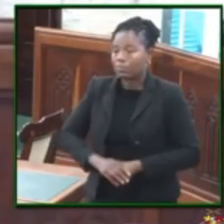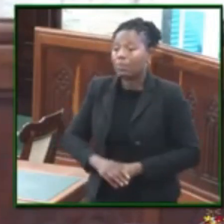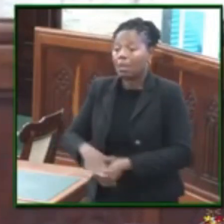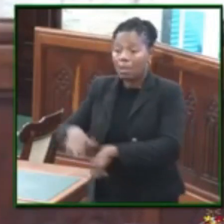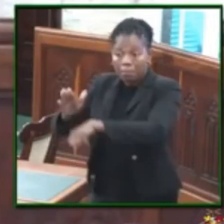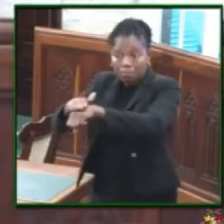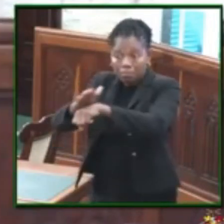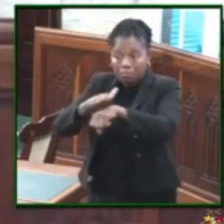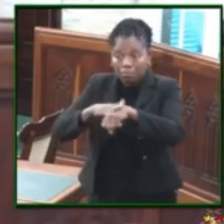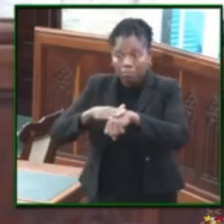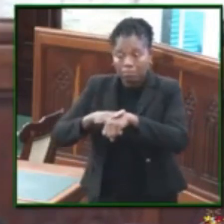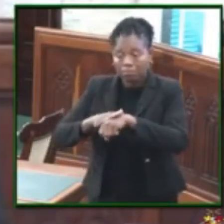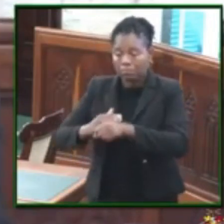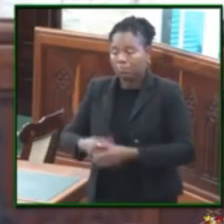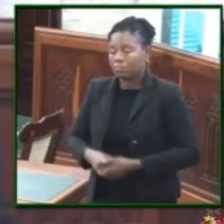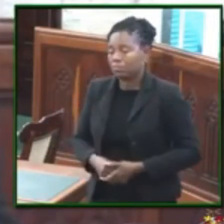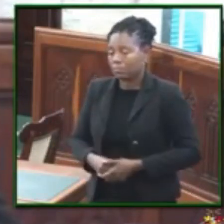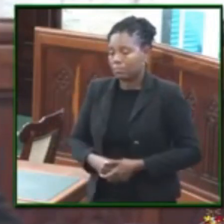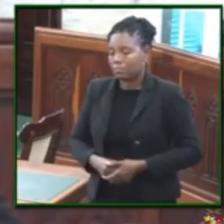Beware!